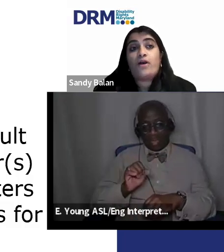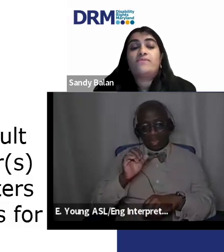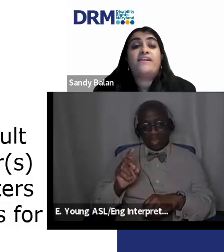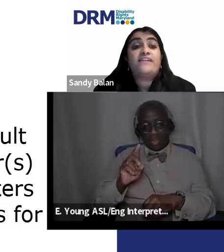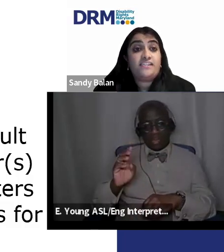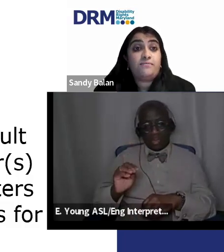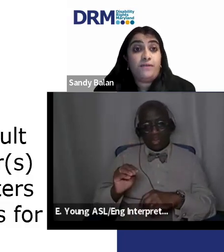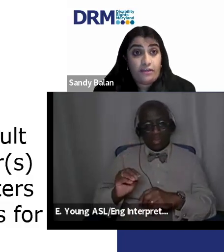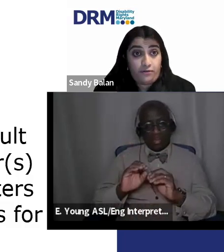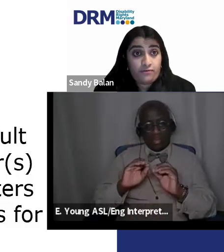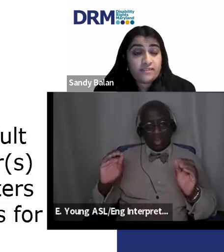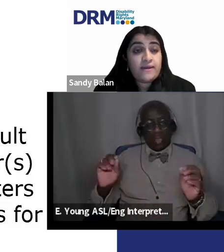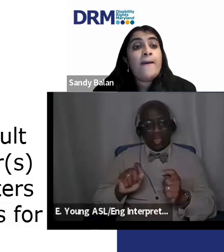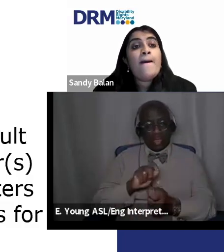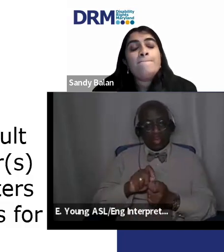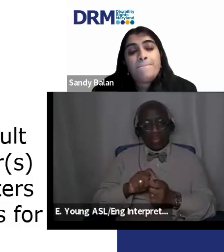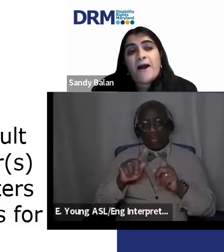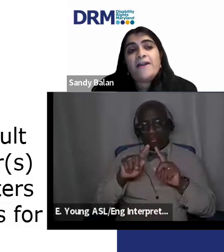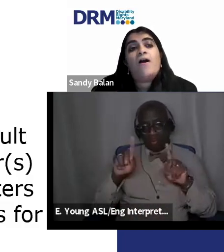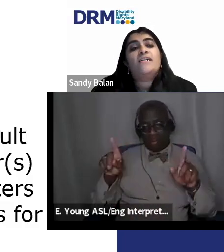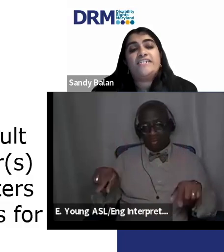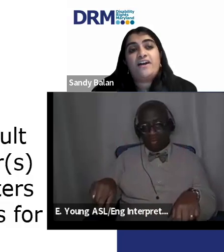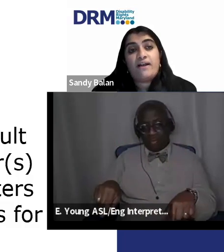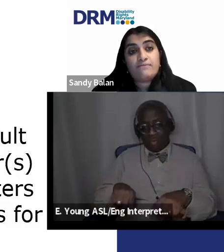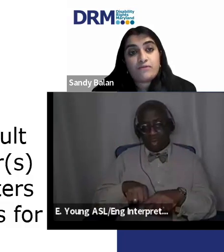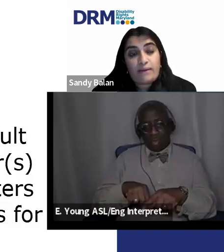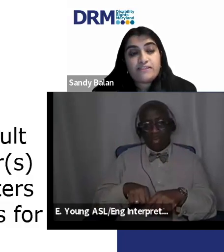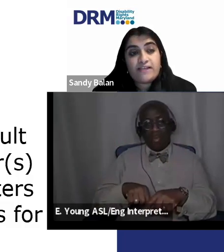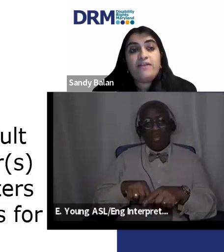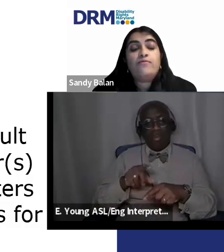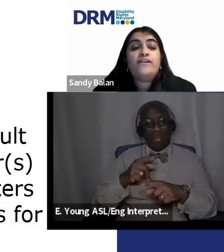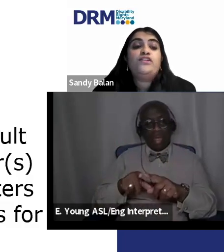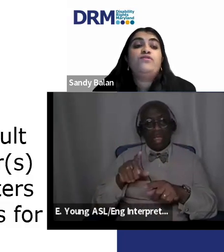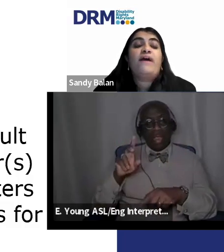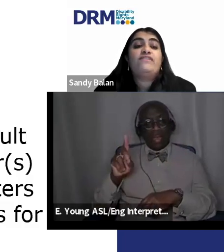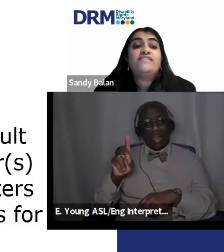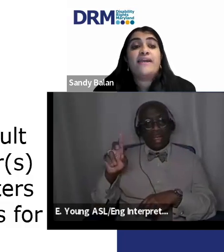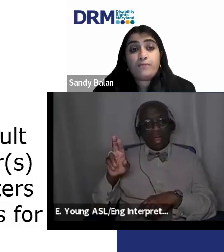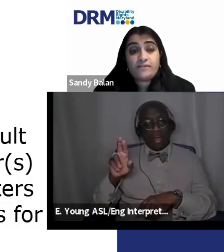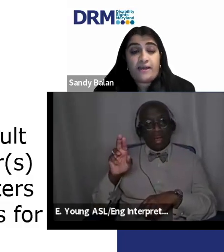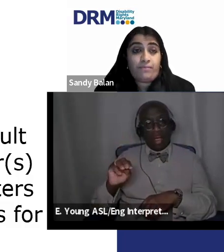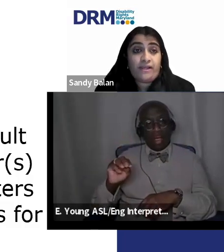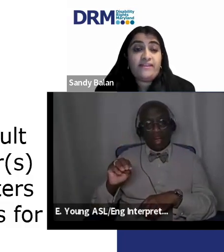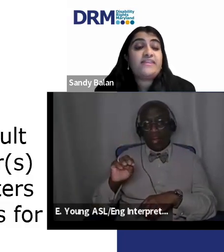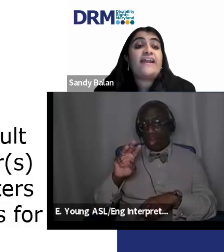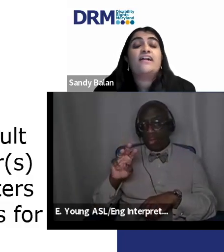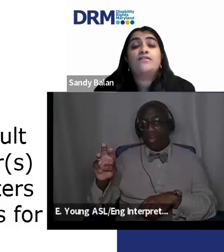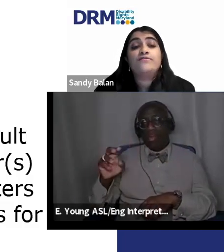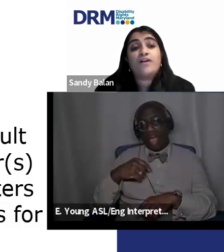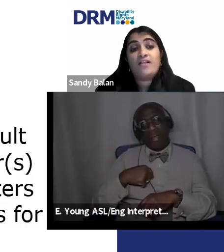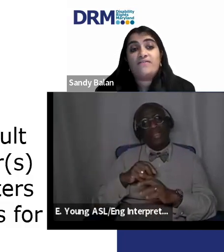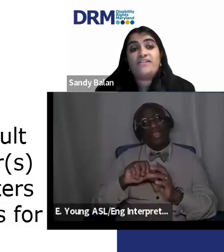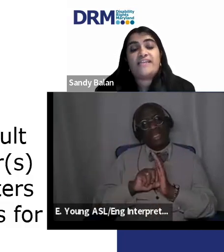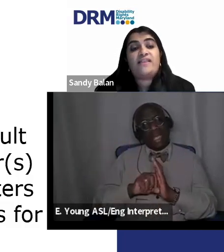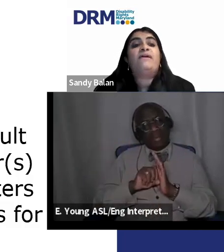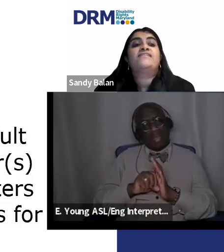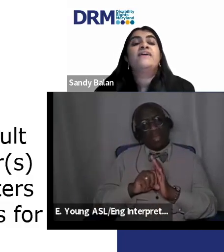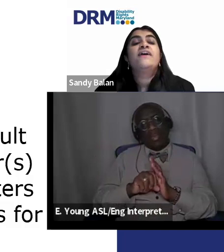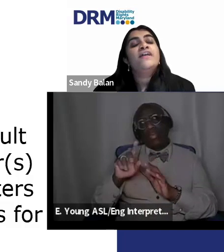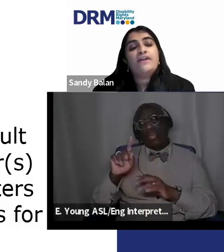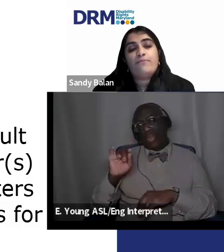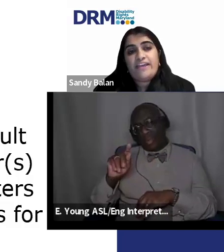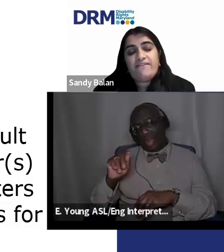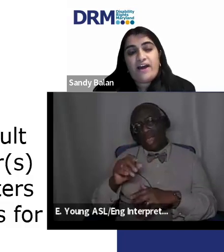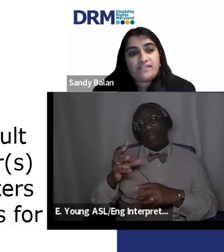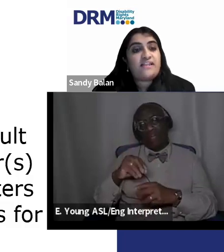specific form that needs to be used. But on DRM's website, we do have a sample template that includes all of these